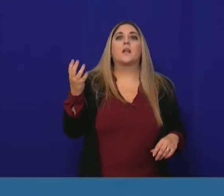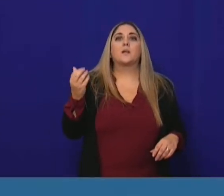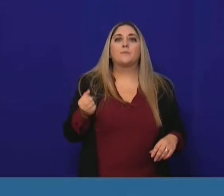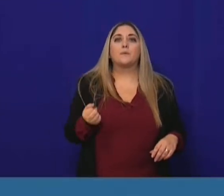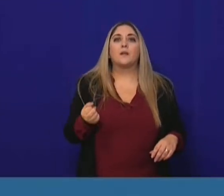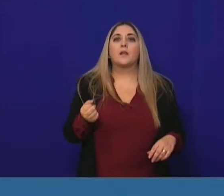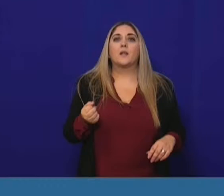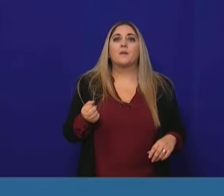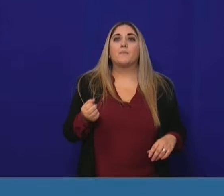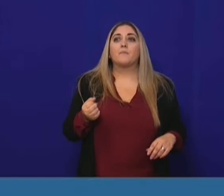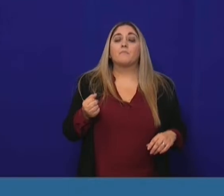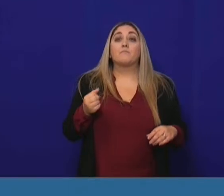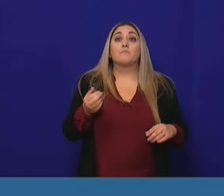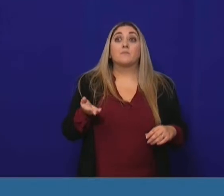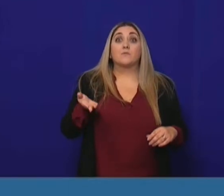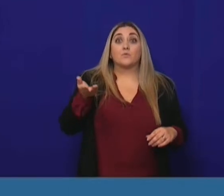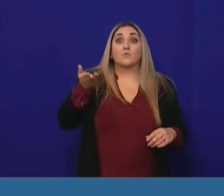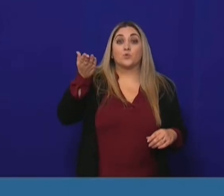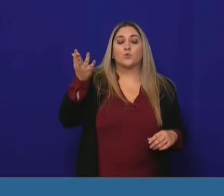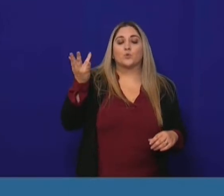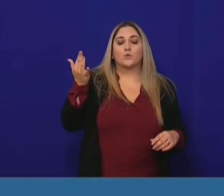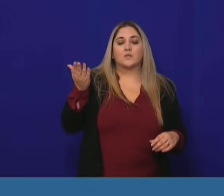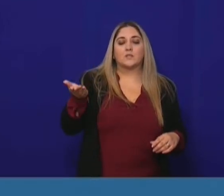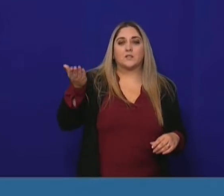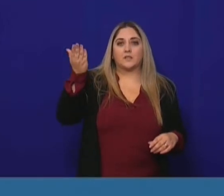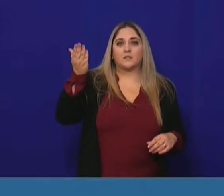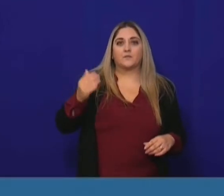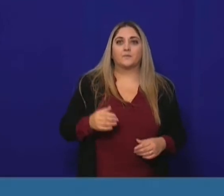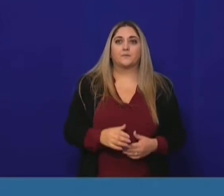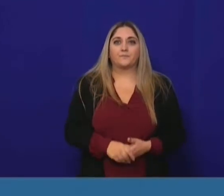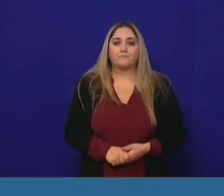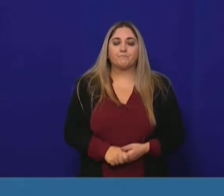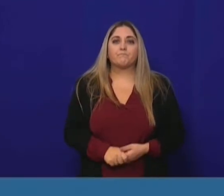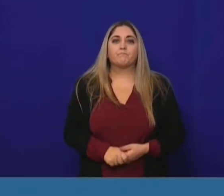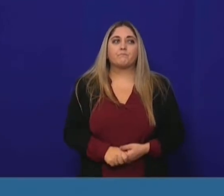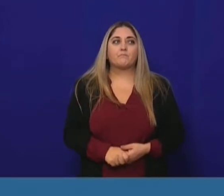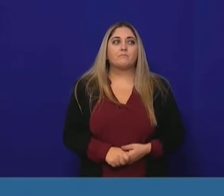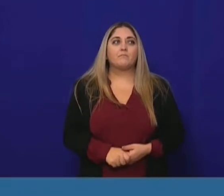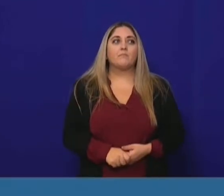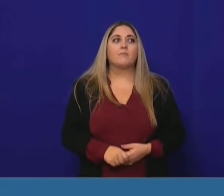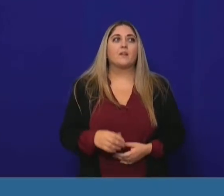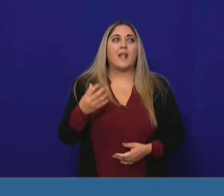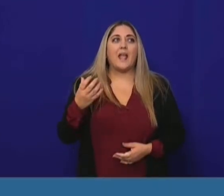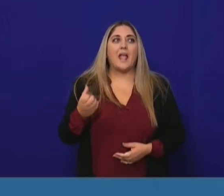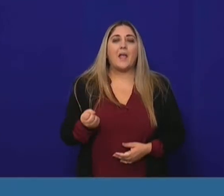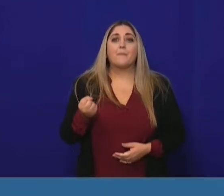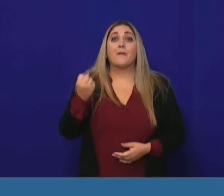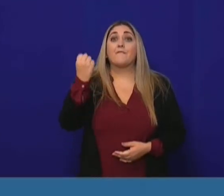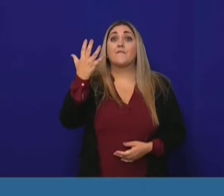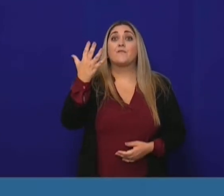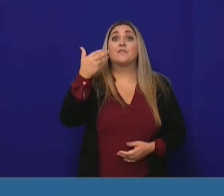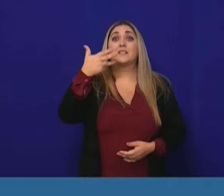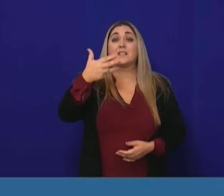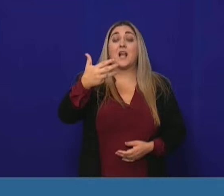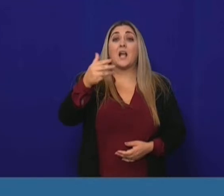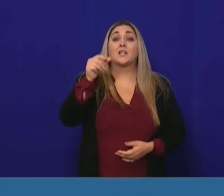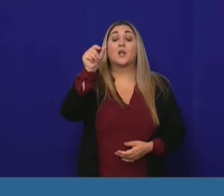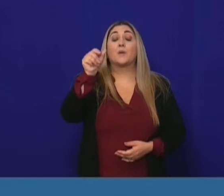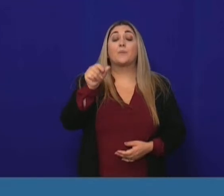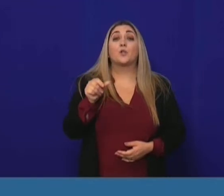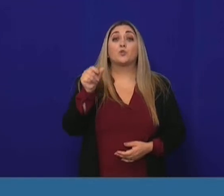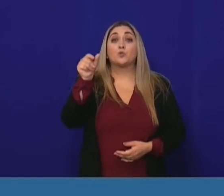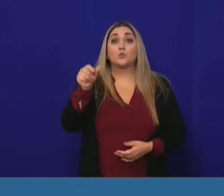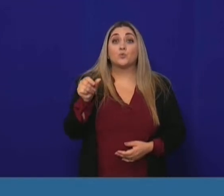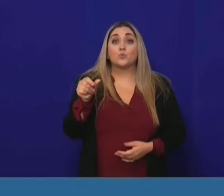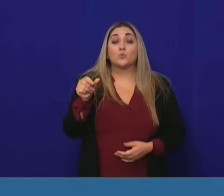lejn il-moving average u jekk inħarsu lejn il-każijiet attivi kellna 59 persuna bħalissa li